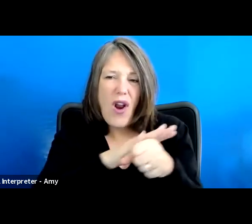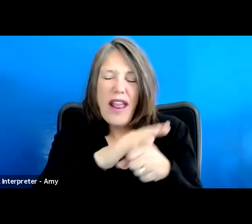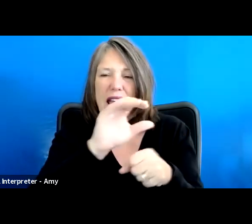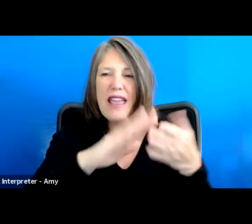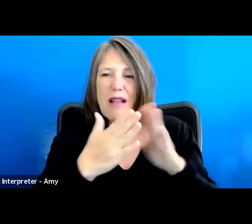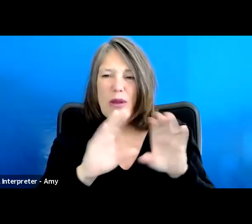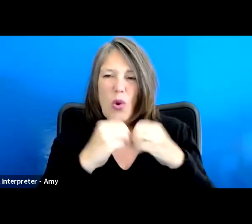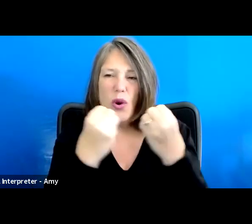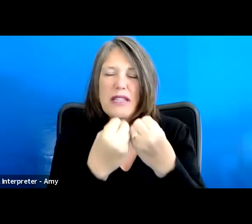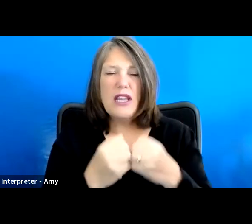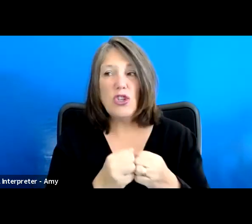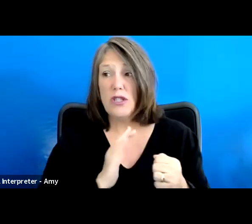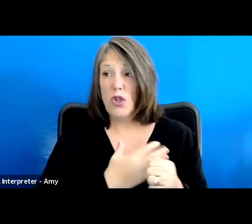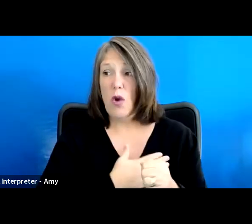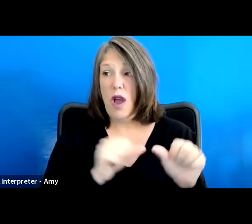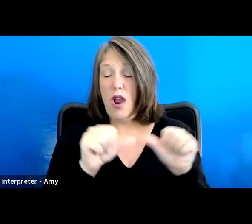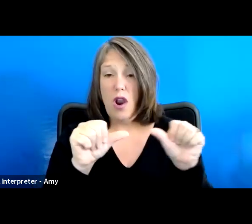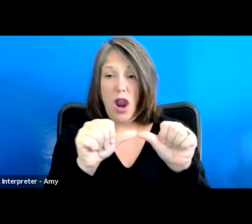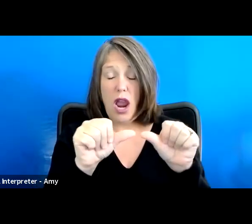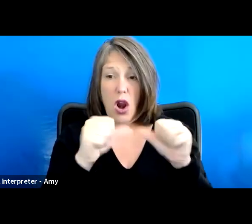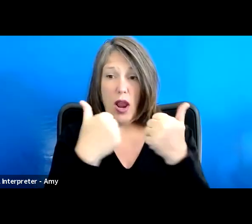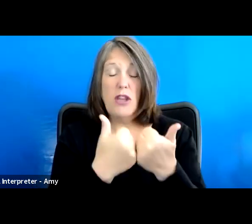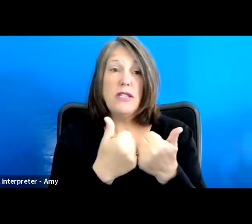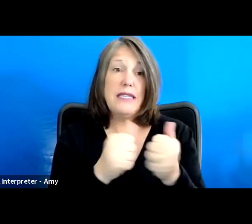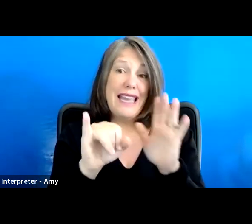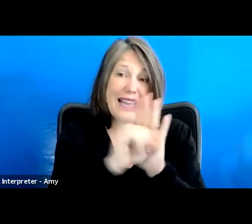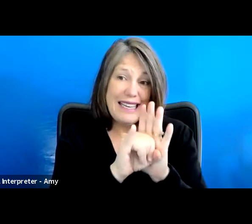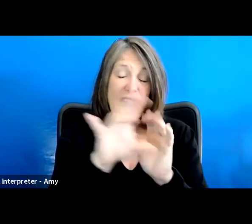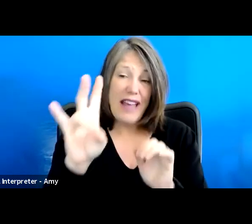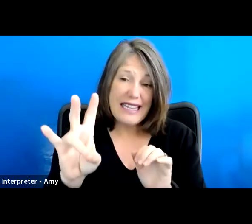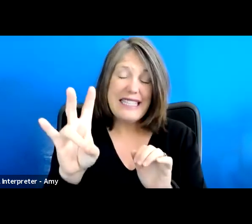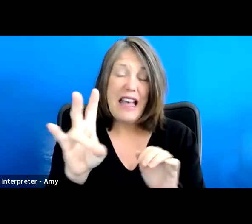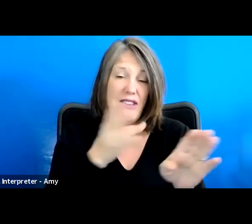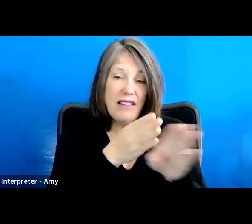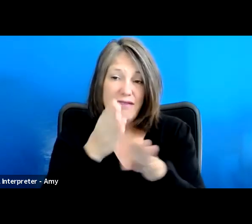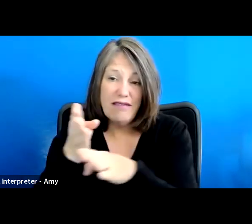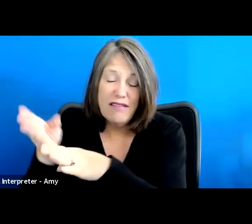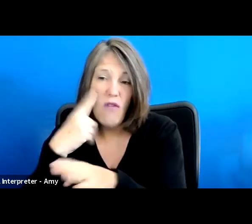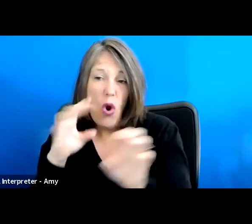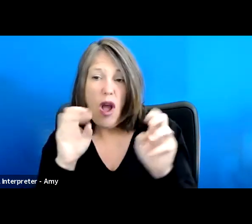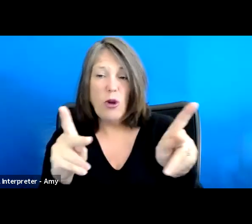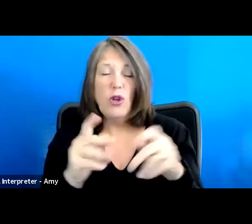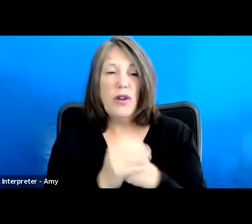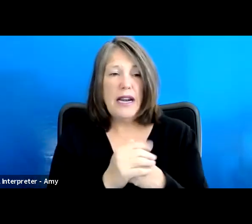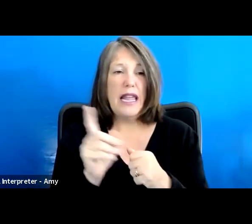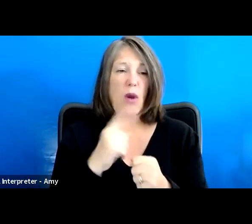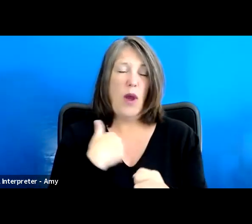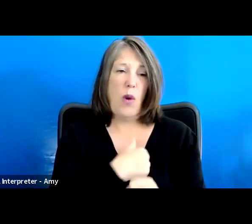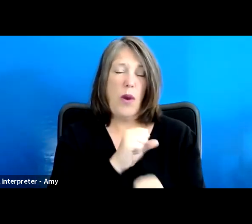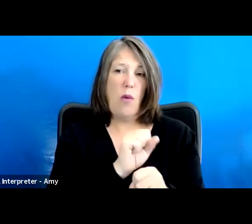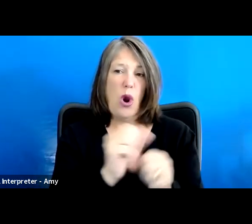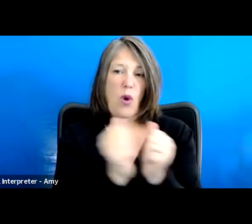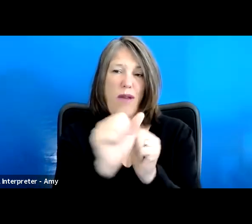organizations. So our agency identified 7 areas of opportunity that we work with